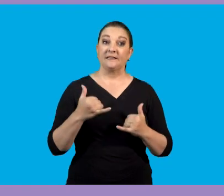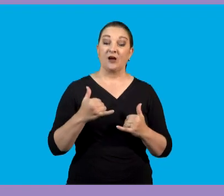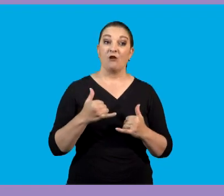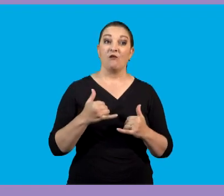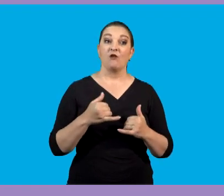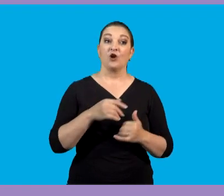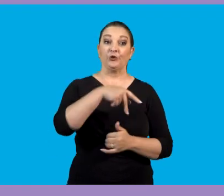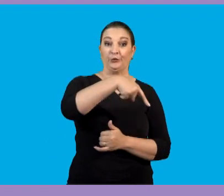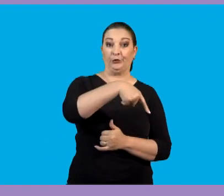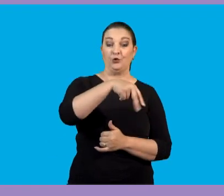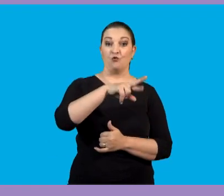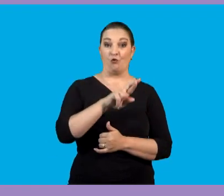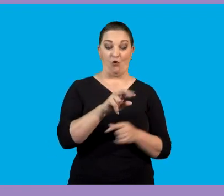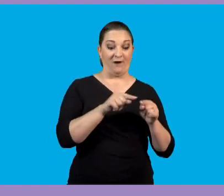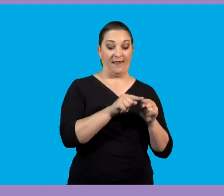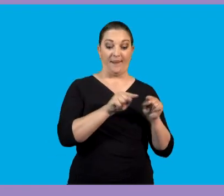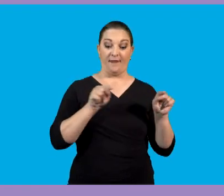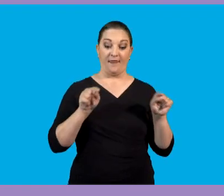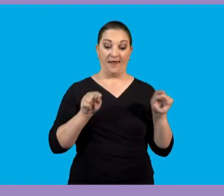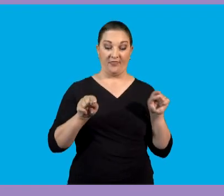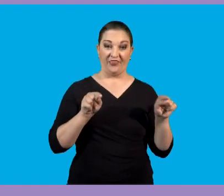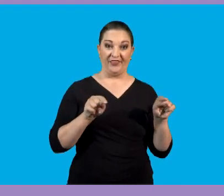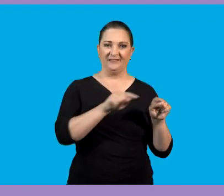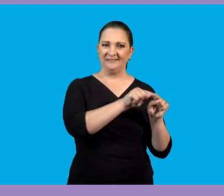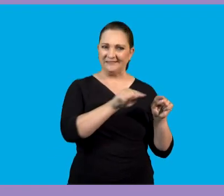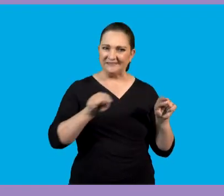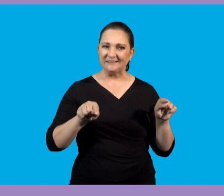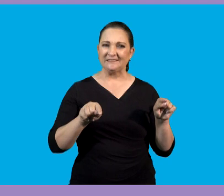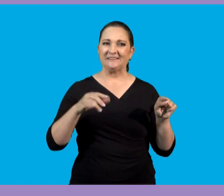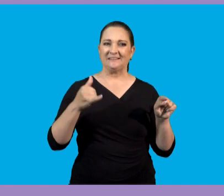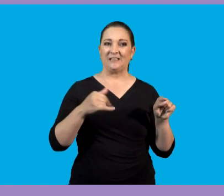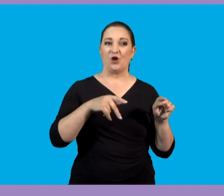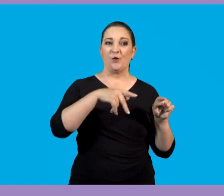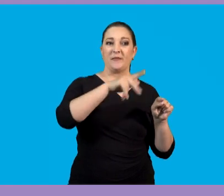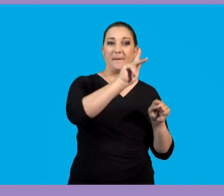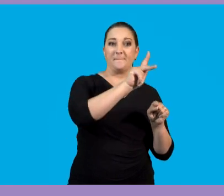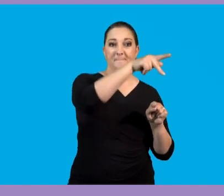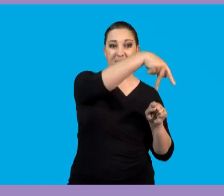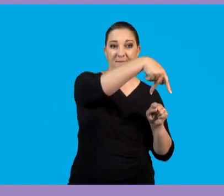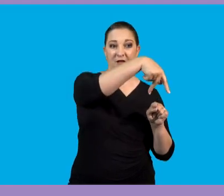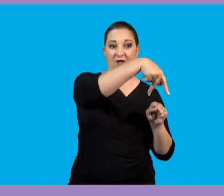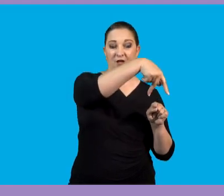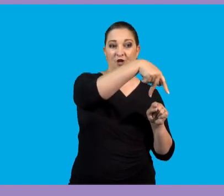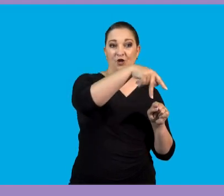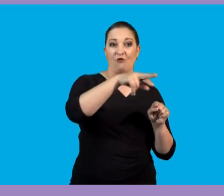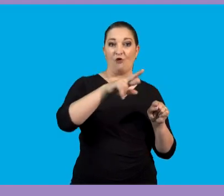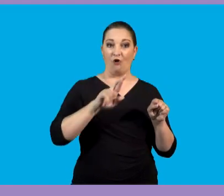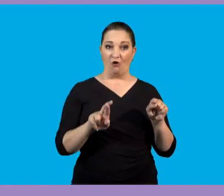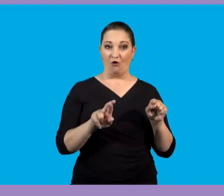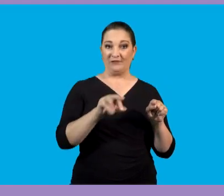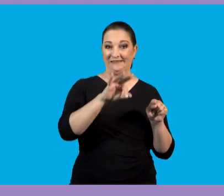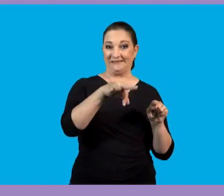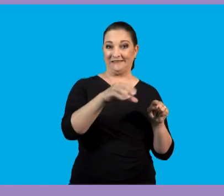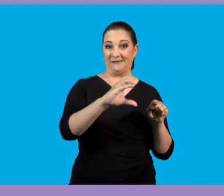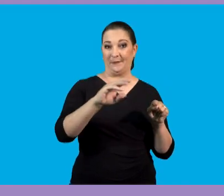the length of QR if PR is equals to 13 centimeters and PQ is equals to 5 centimeters. Now this